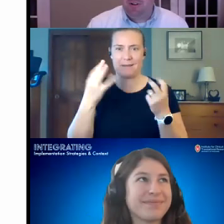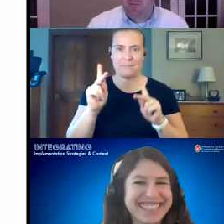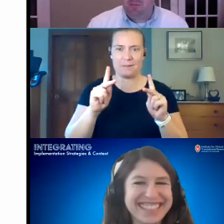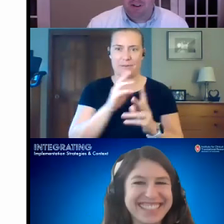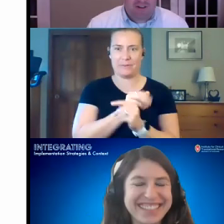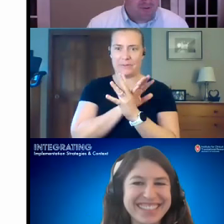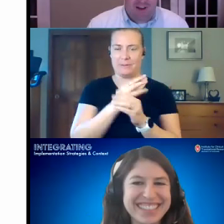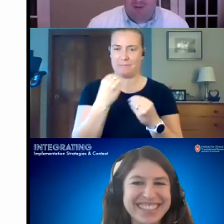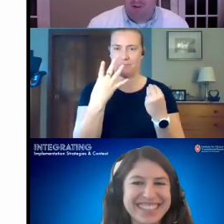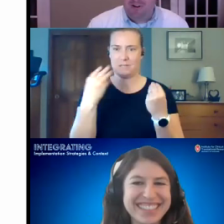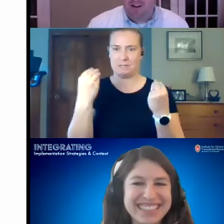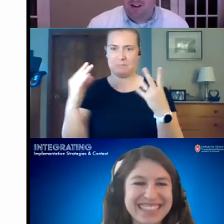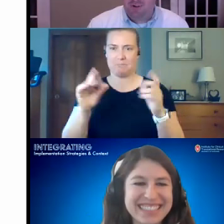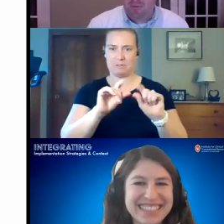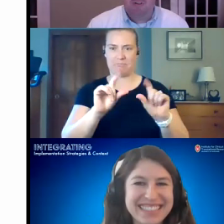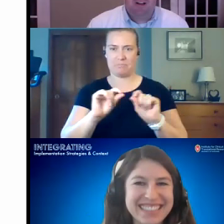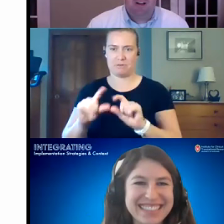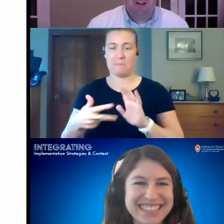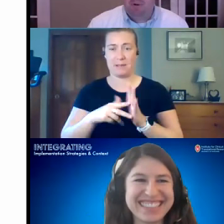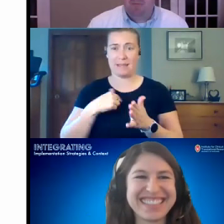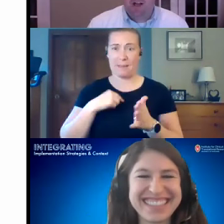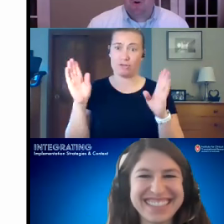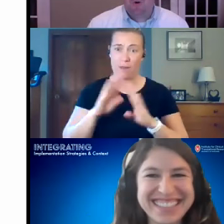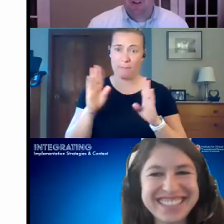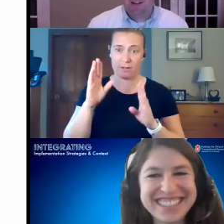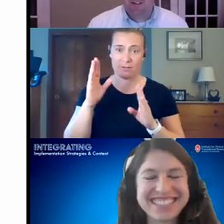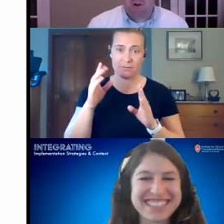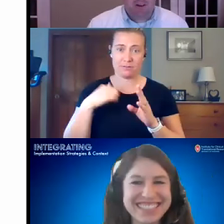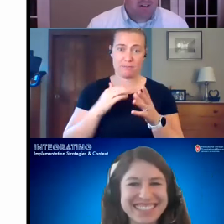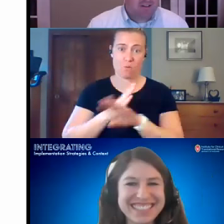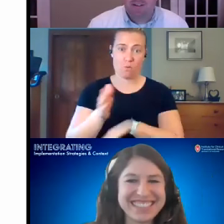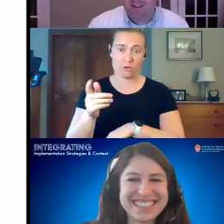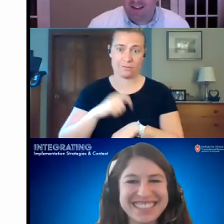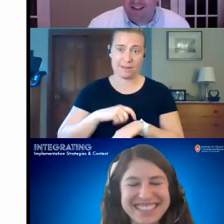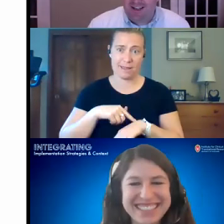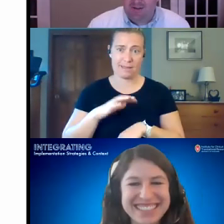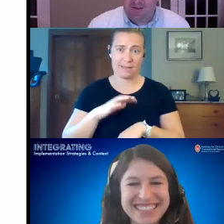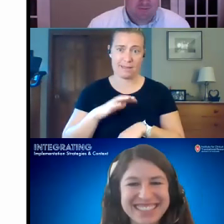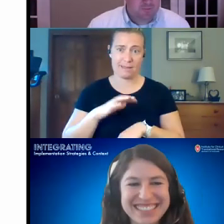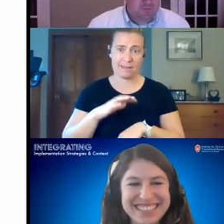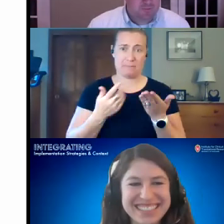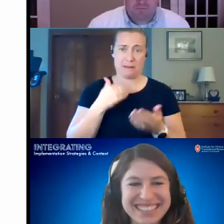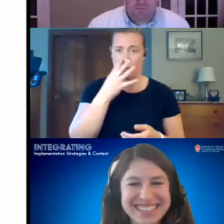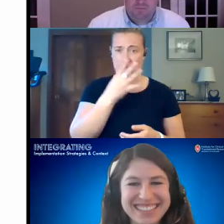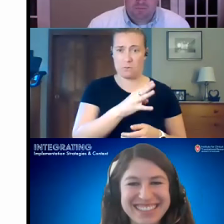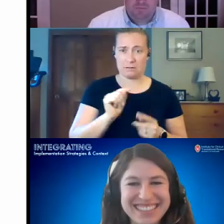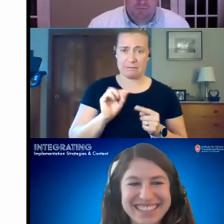which tells me that I'm in deep trouble and probably have been ignoring text. I apologize.